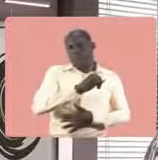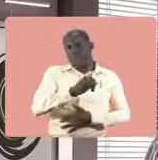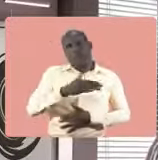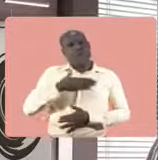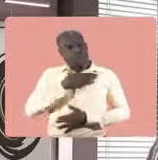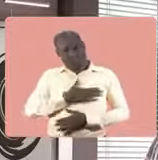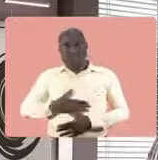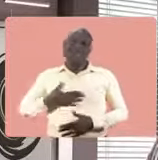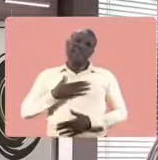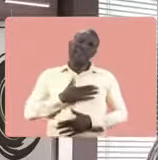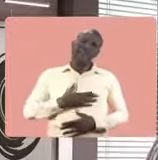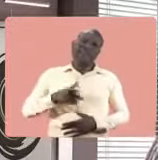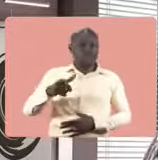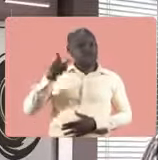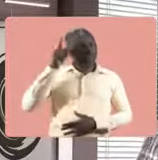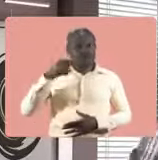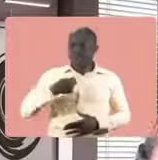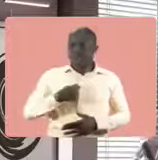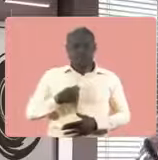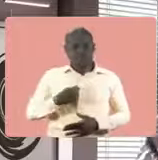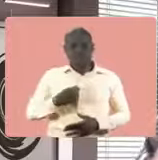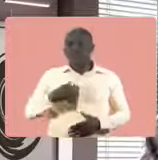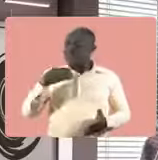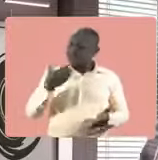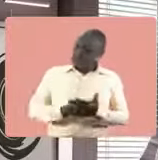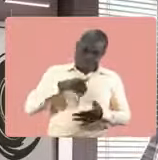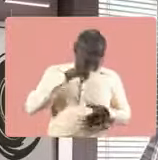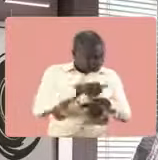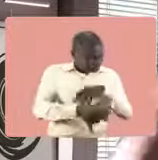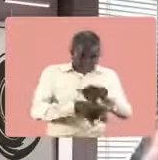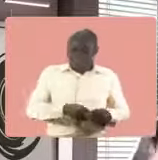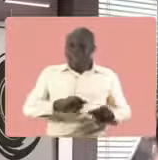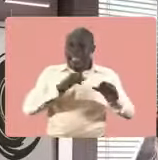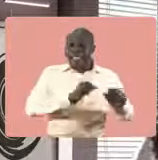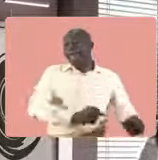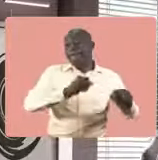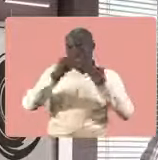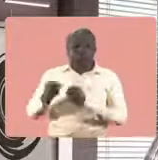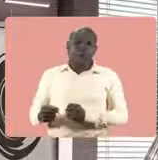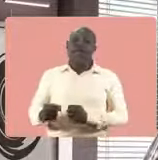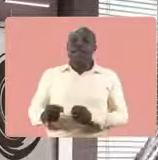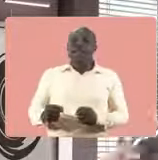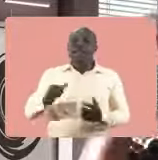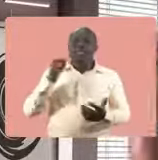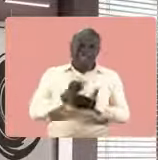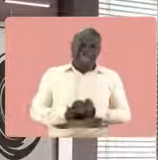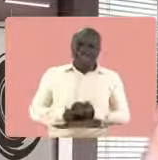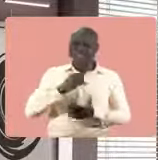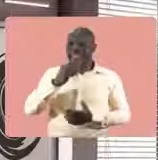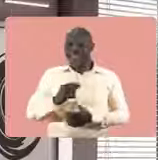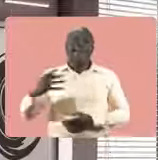mi ni odofo e wuti me sika ne bre ani tumi keke se e be